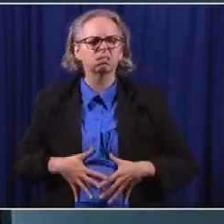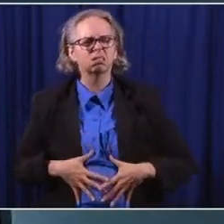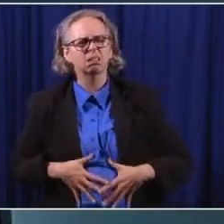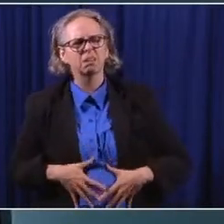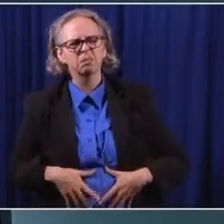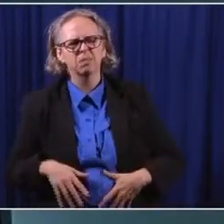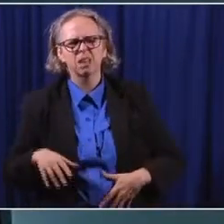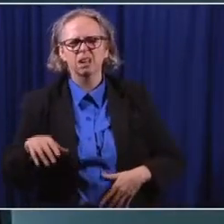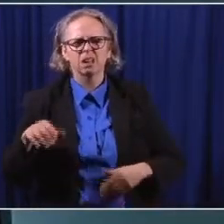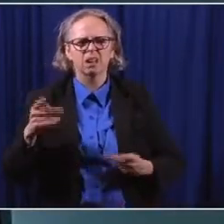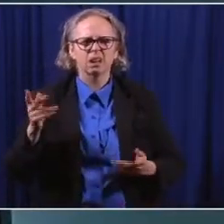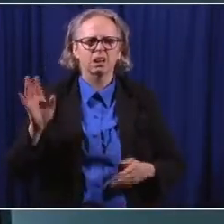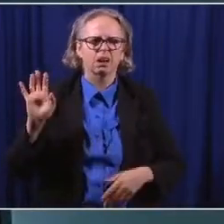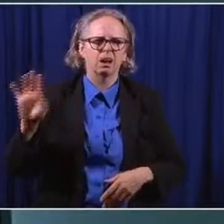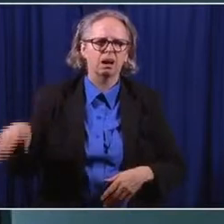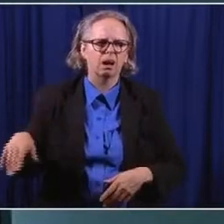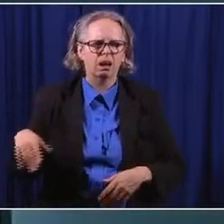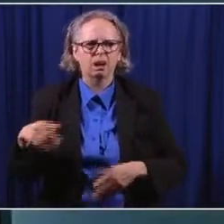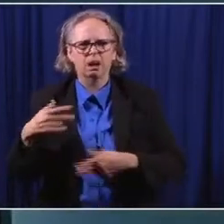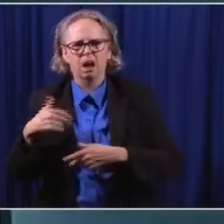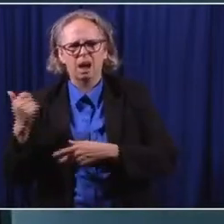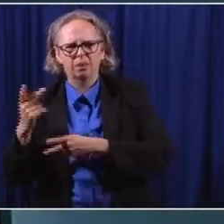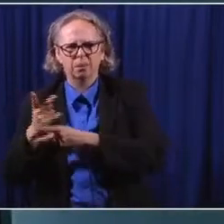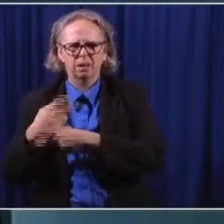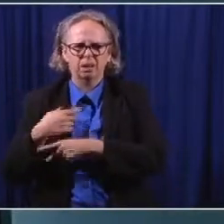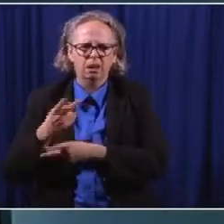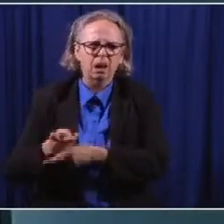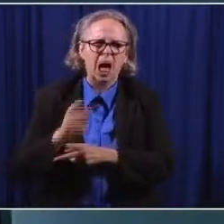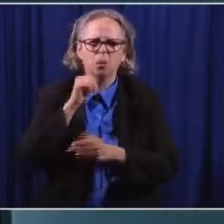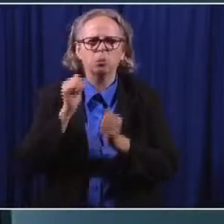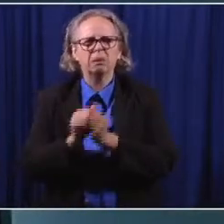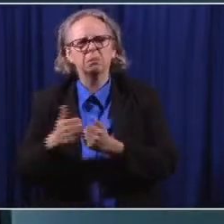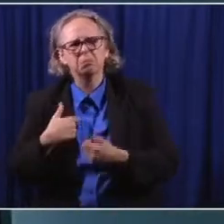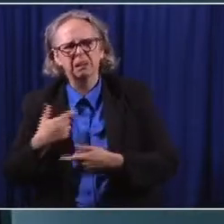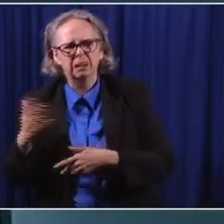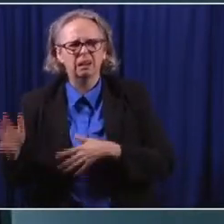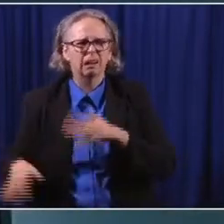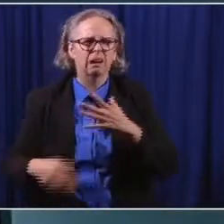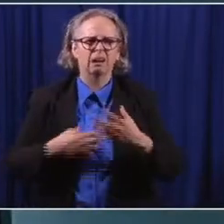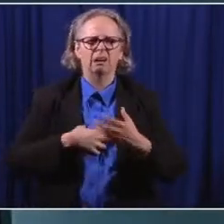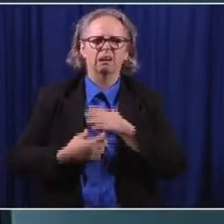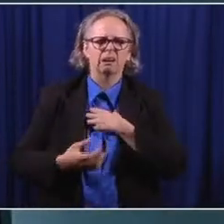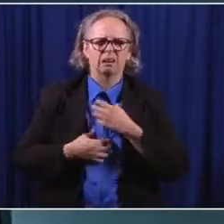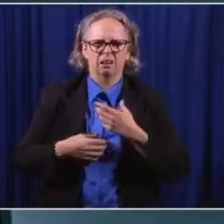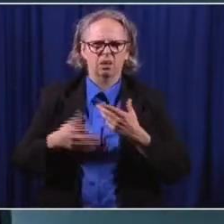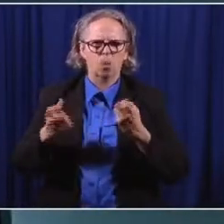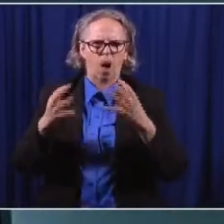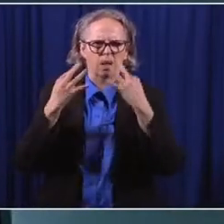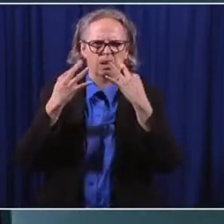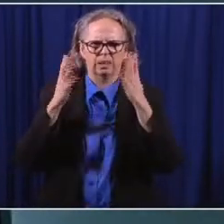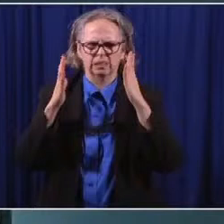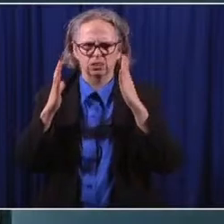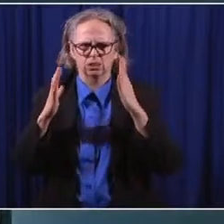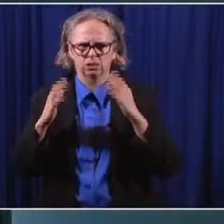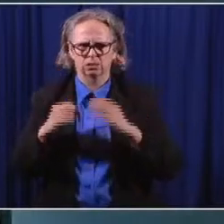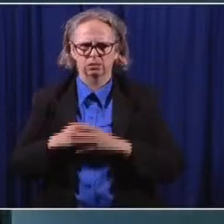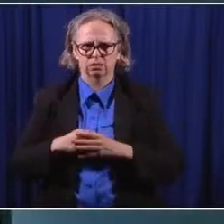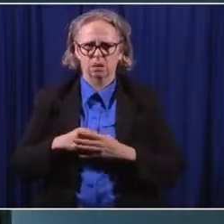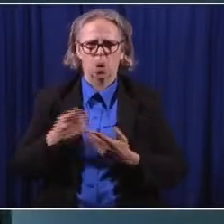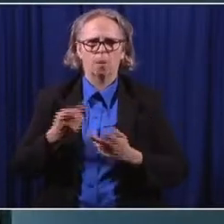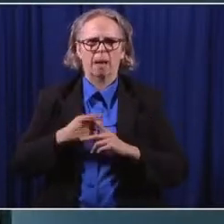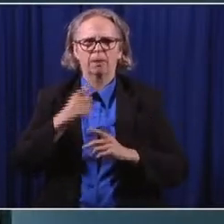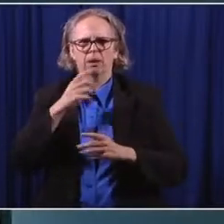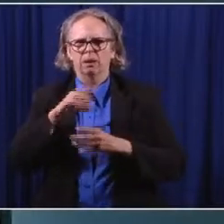to live, that's something to pay close attention to. If you see them using drugs or alcohol